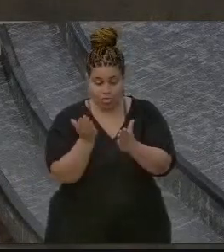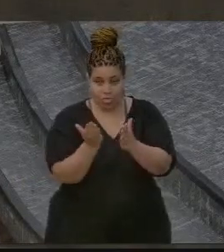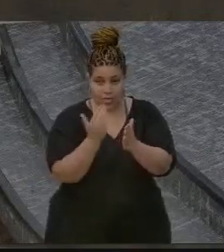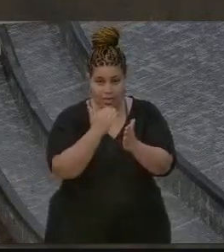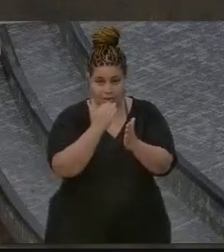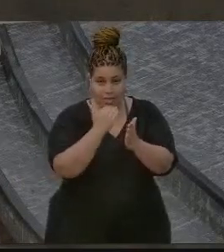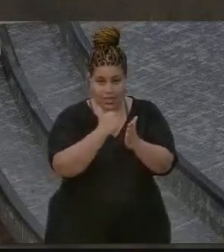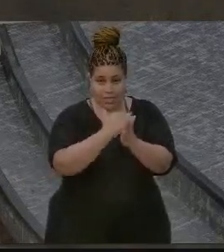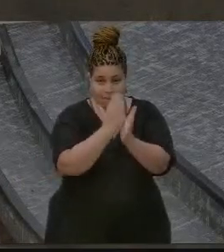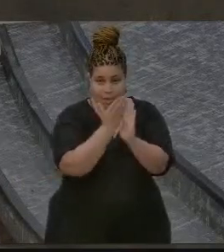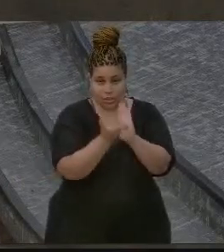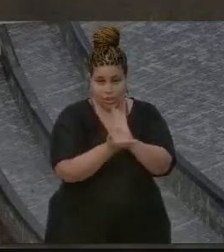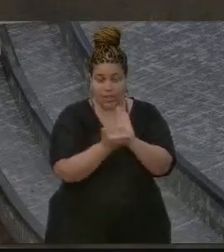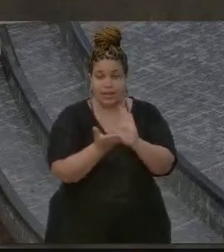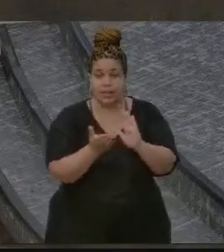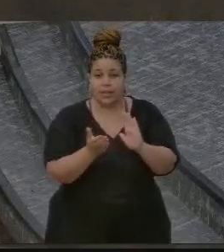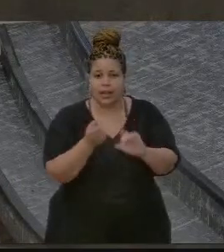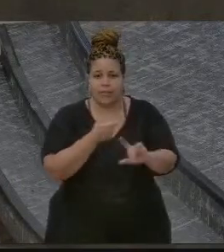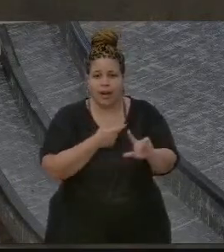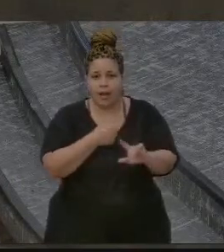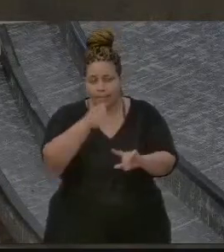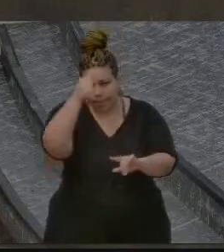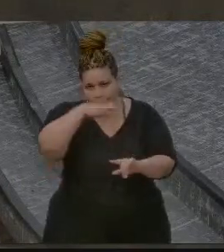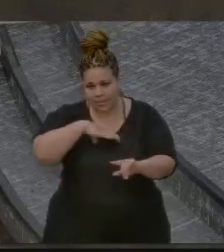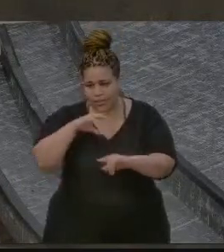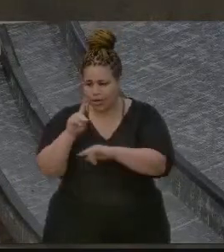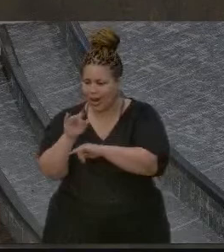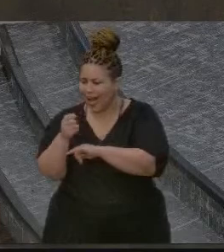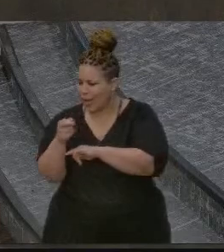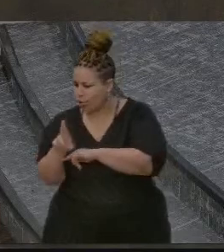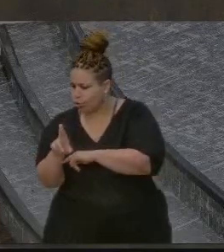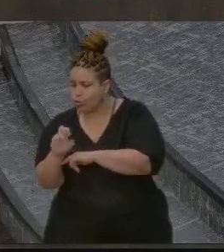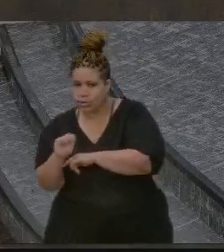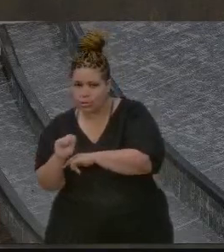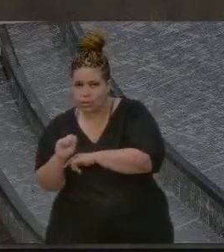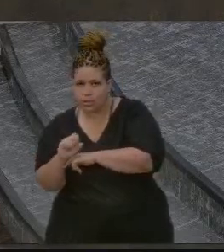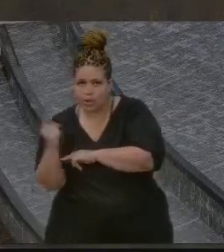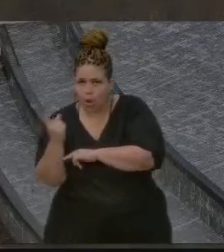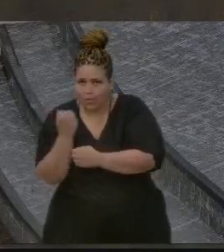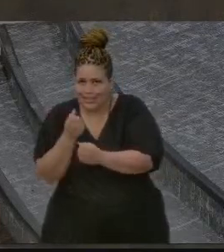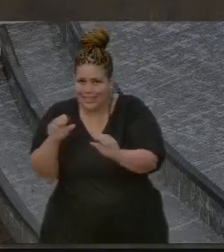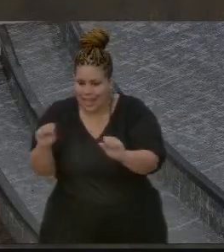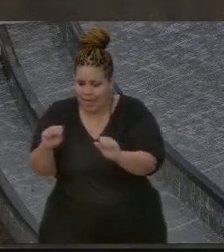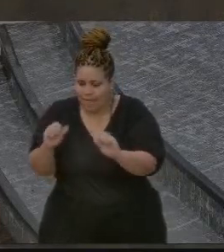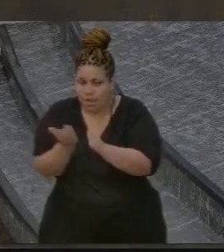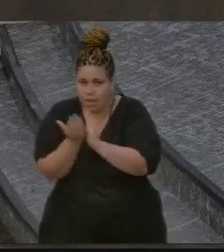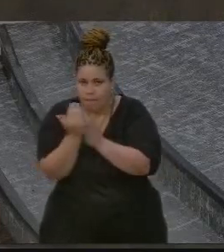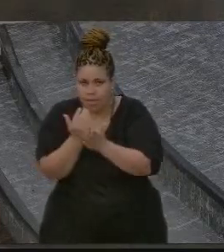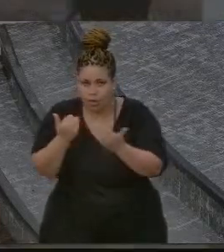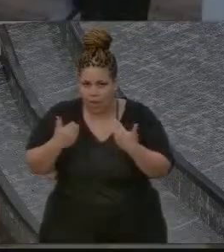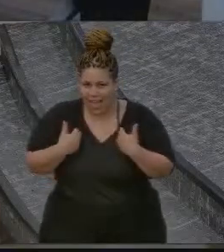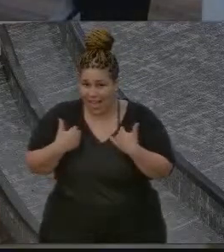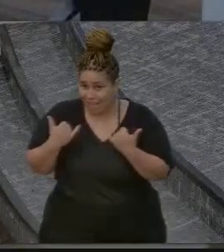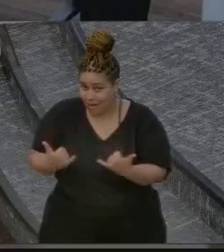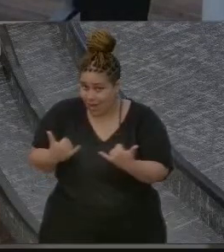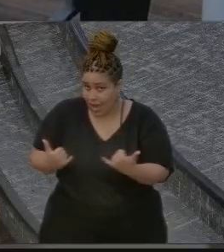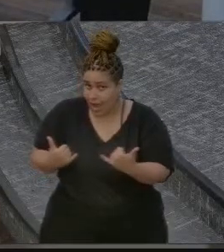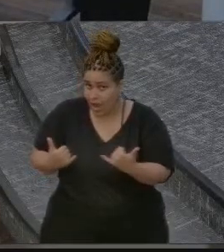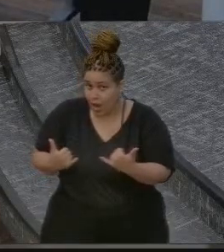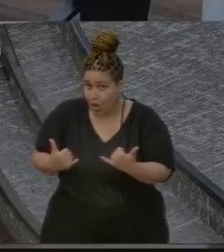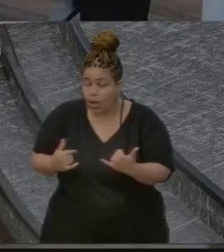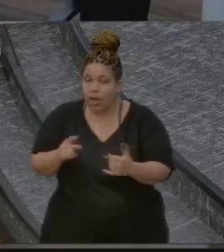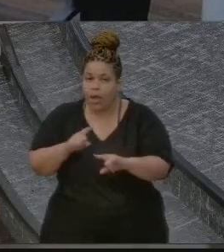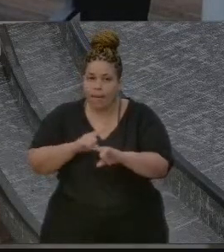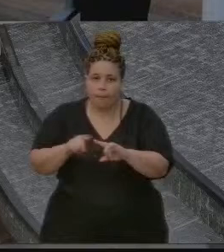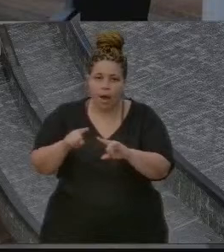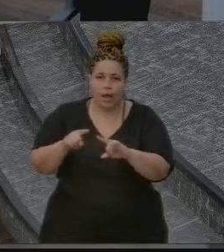from Mr. Dyer's budget right now. That's the only safety budget that we have. If this was an initiative going forward